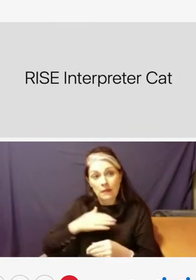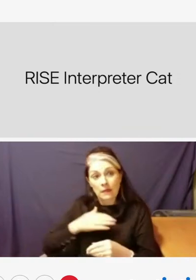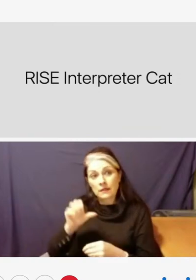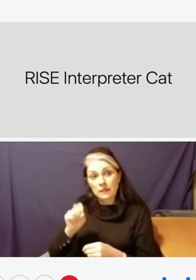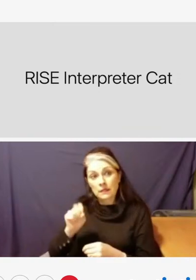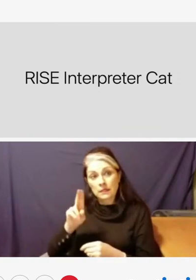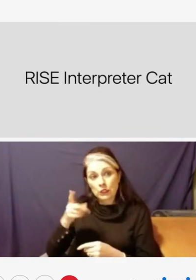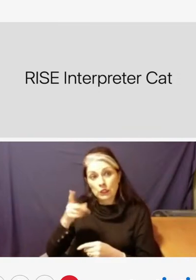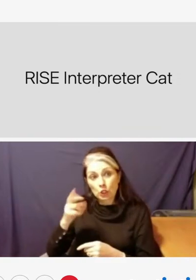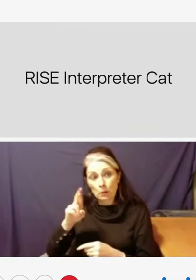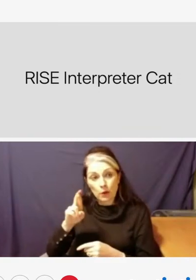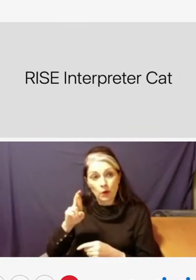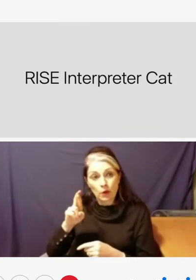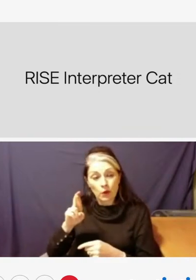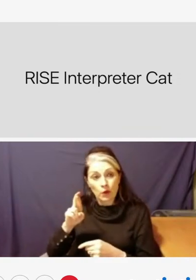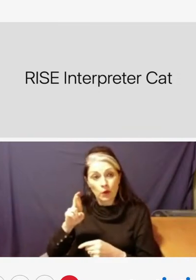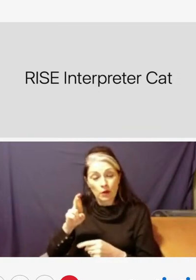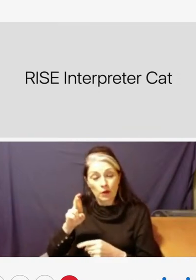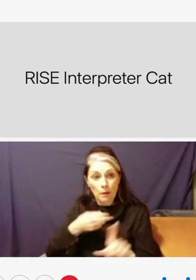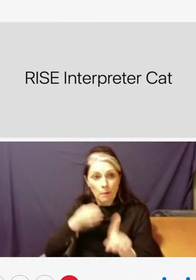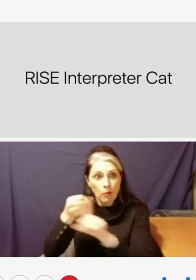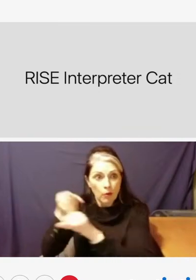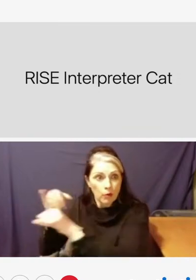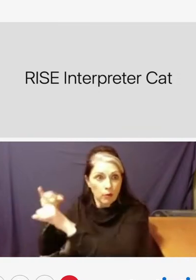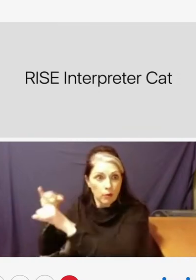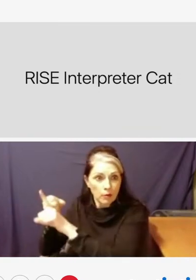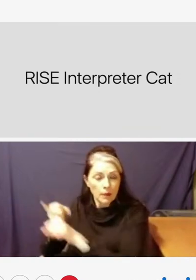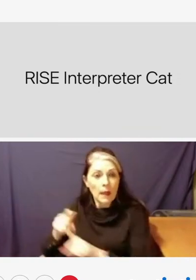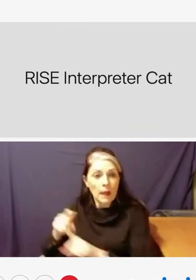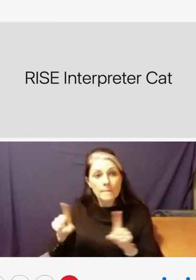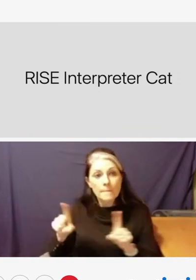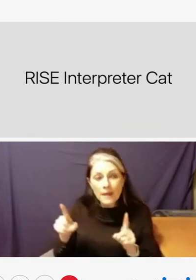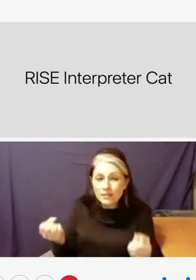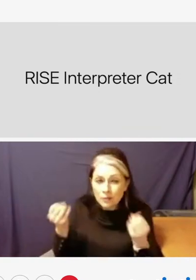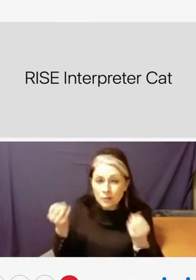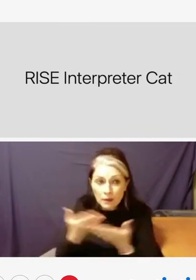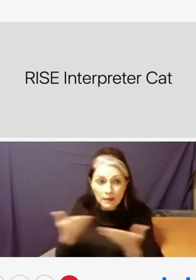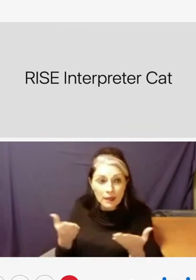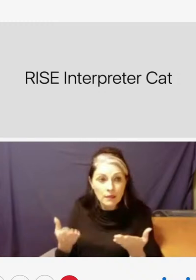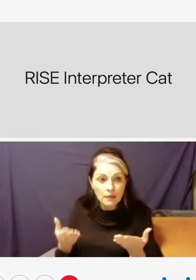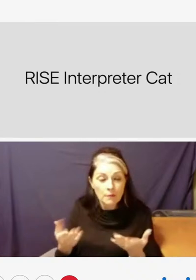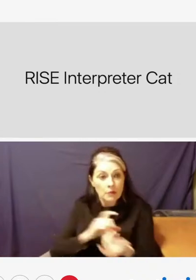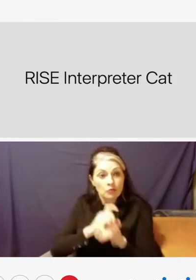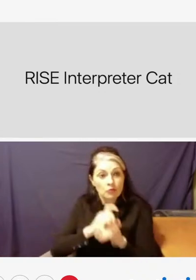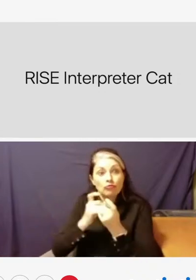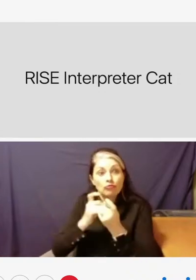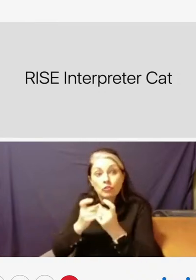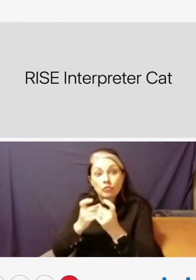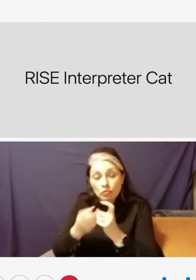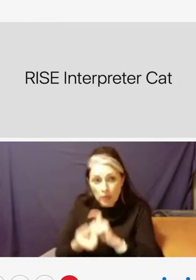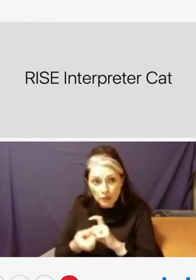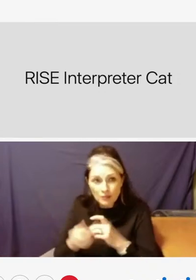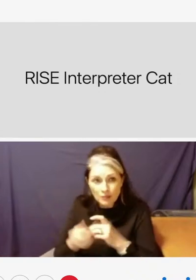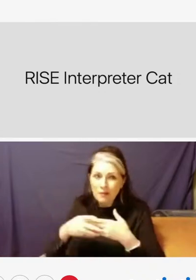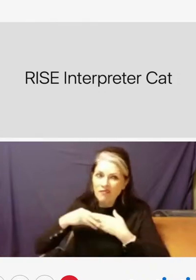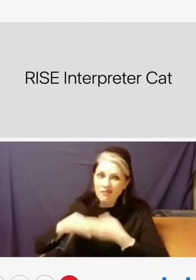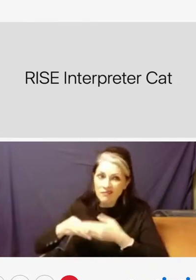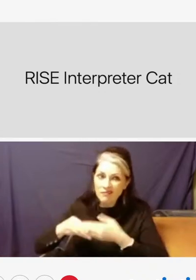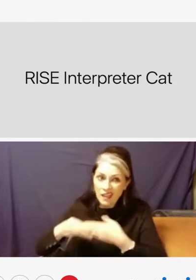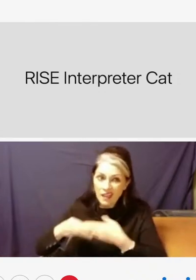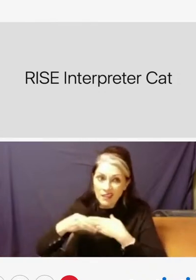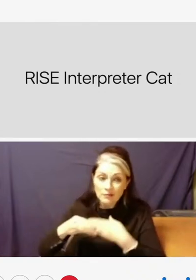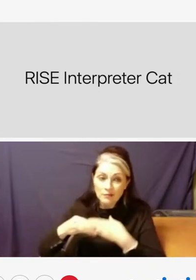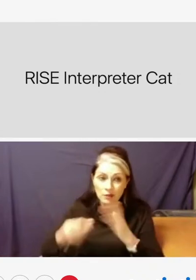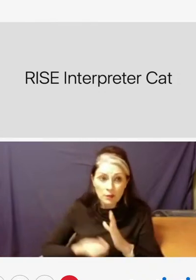hits with so many things but to uh you know make the changes into be flexible we got rid of the p word